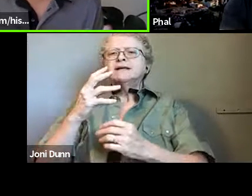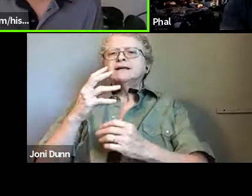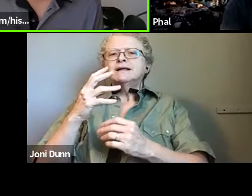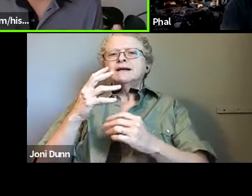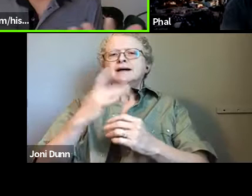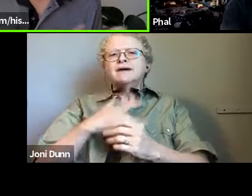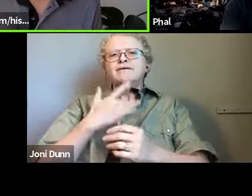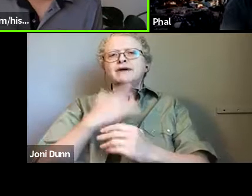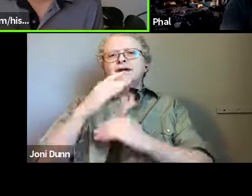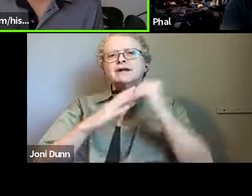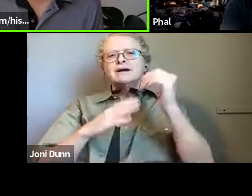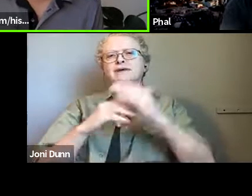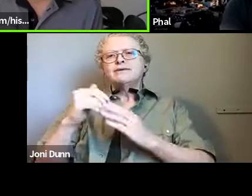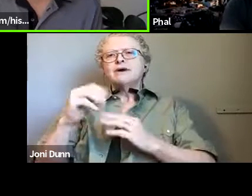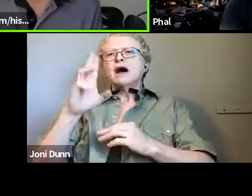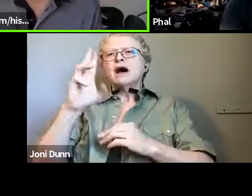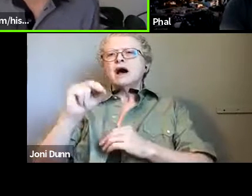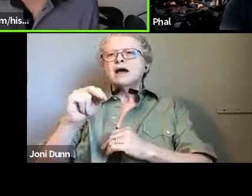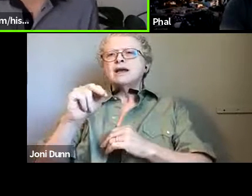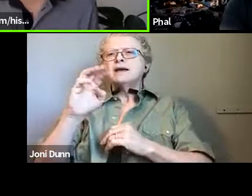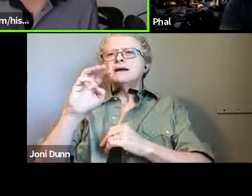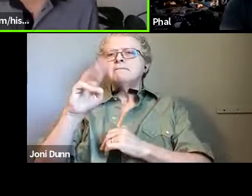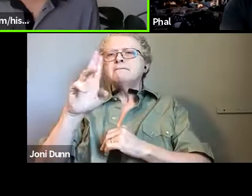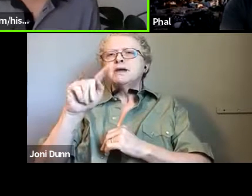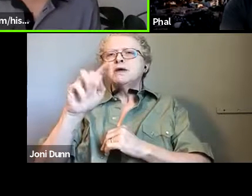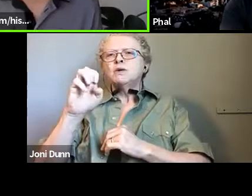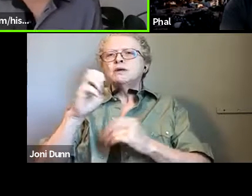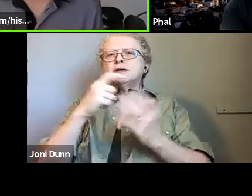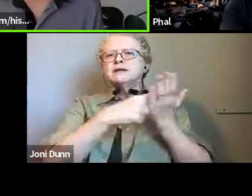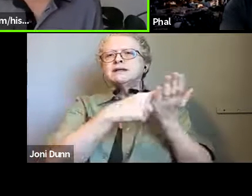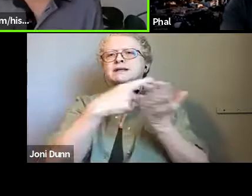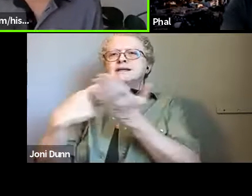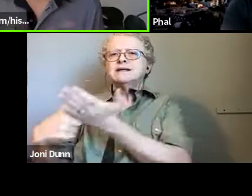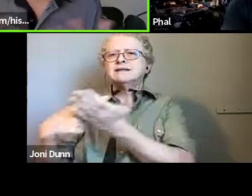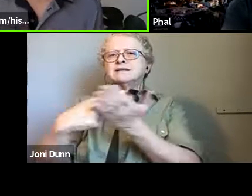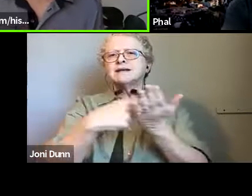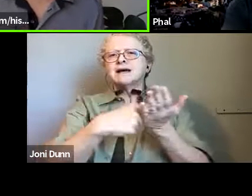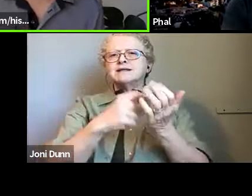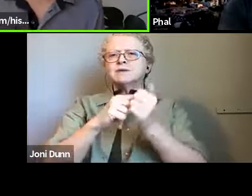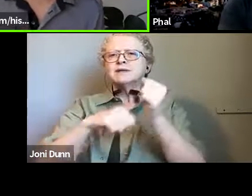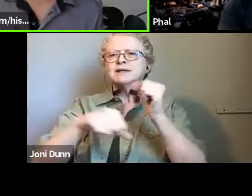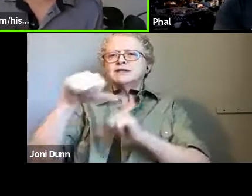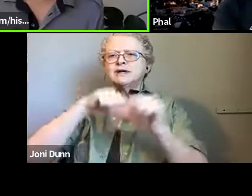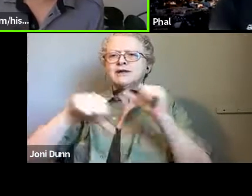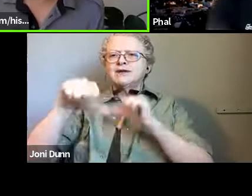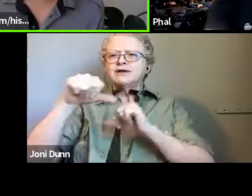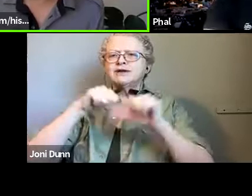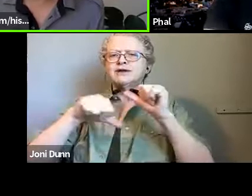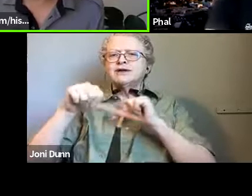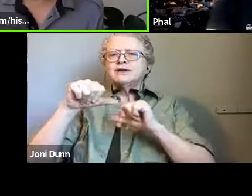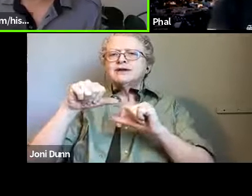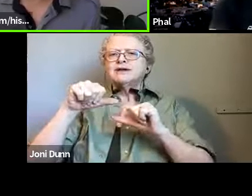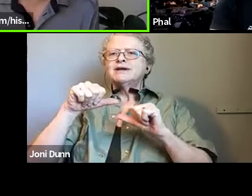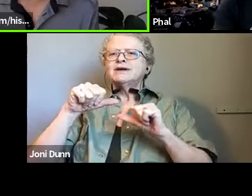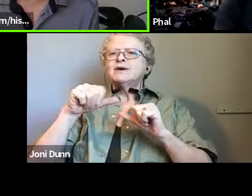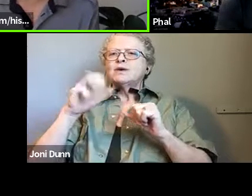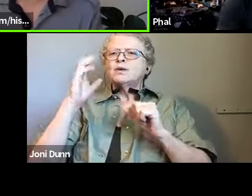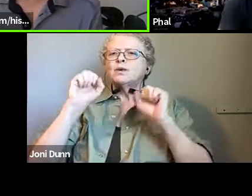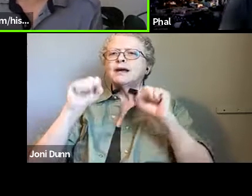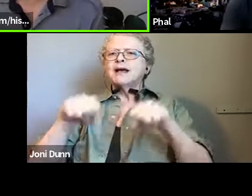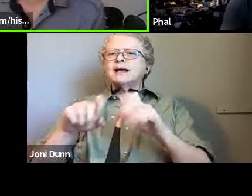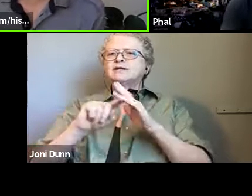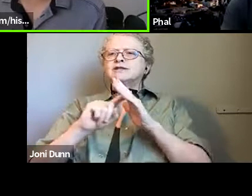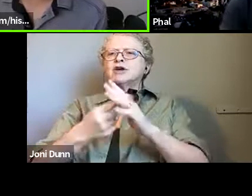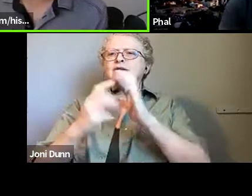to unmute and talk to each other. You know, don't feel like you guys stay muted this whole time. Let's start the conversation now. But